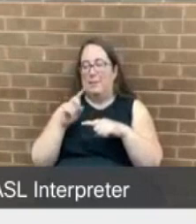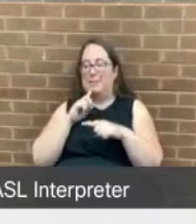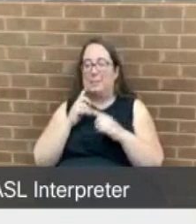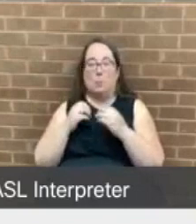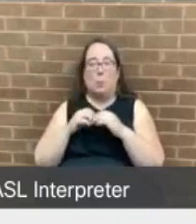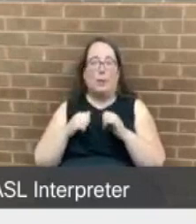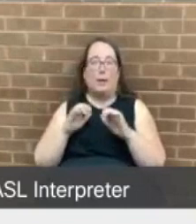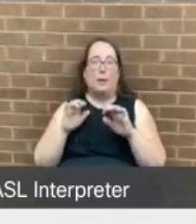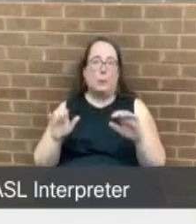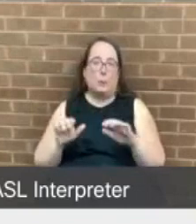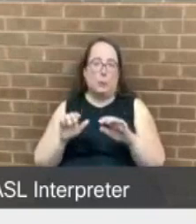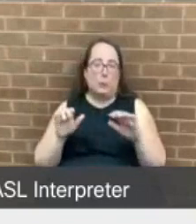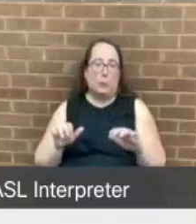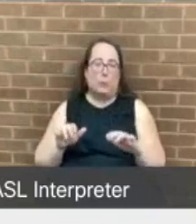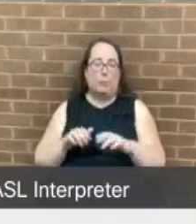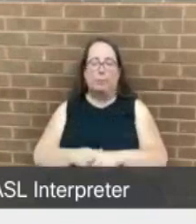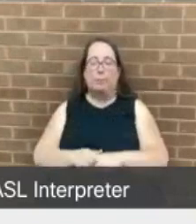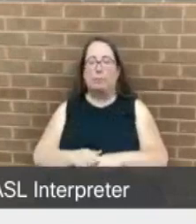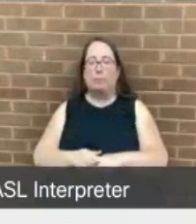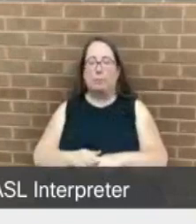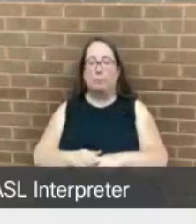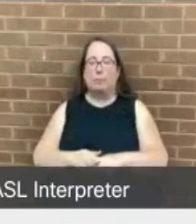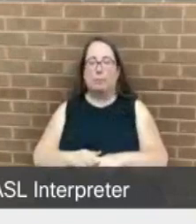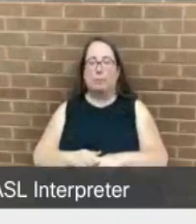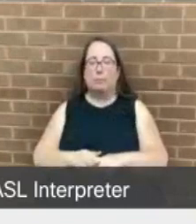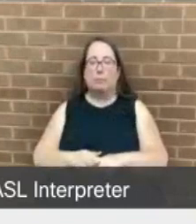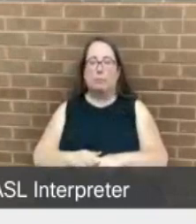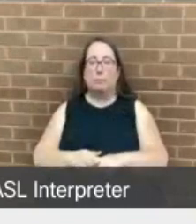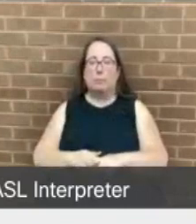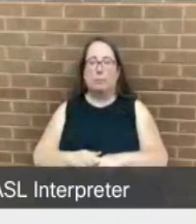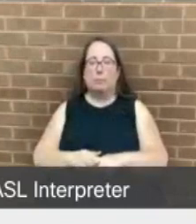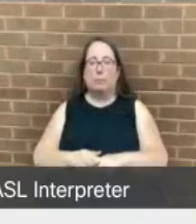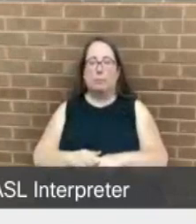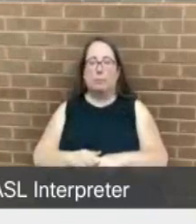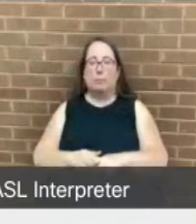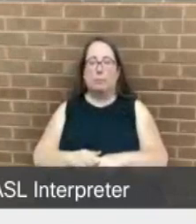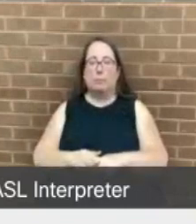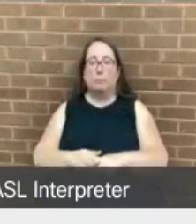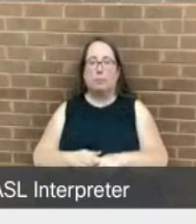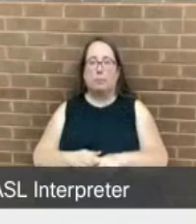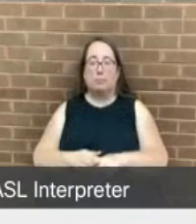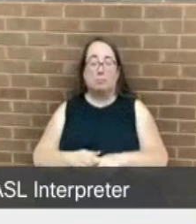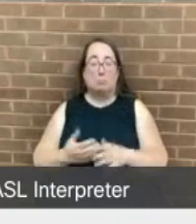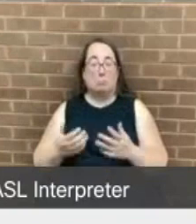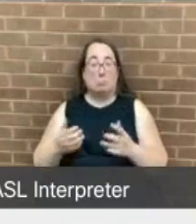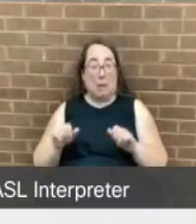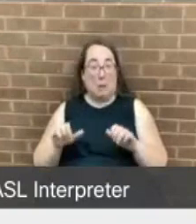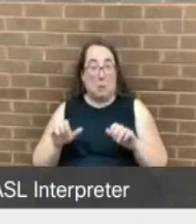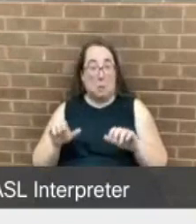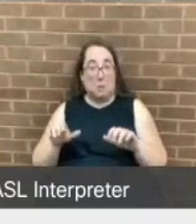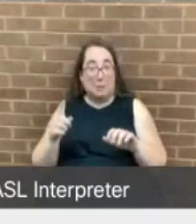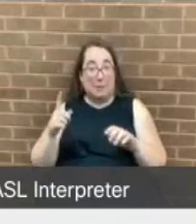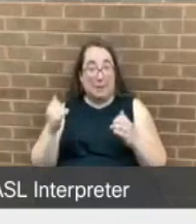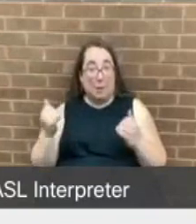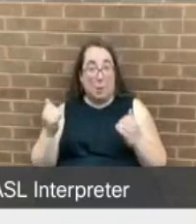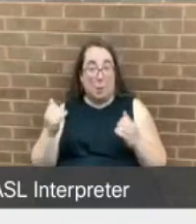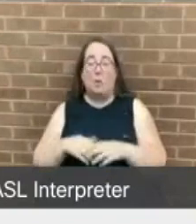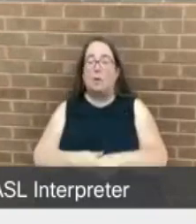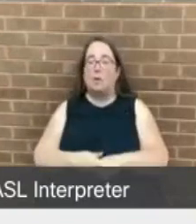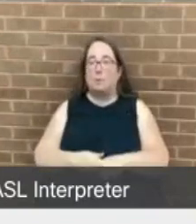do? And how extensive are the solutions for that? So that's kind of